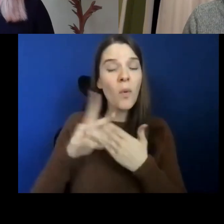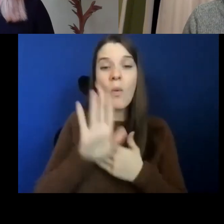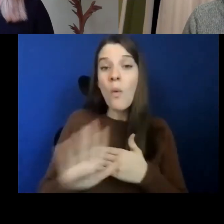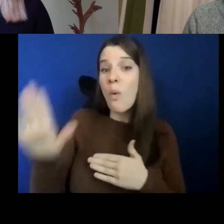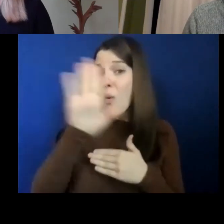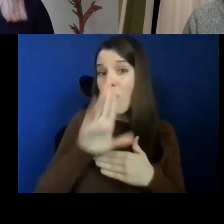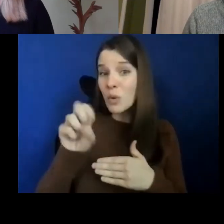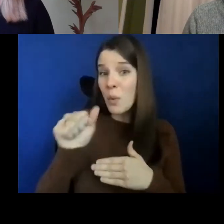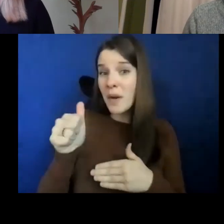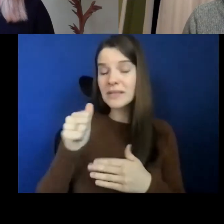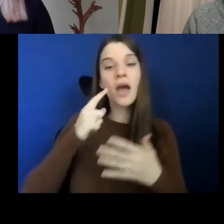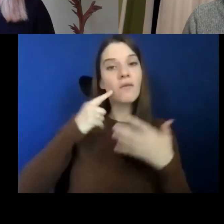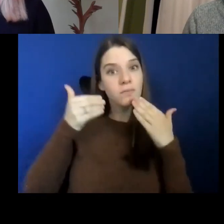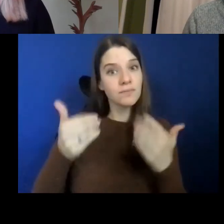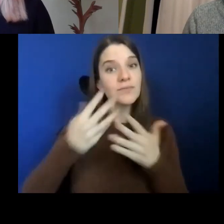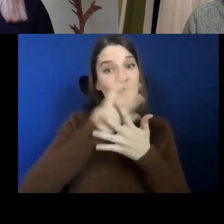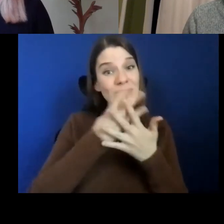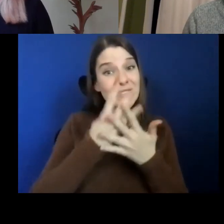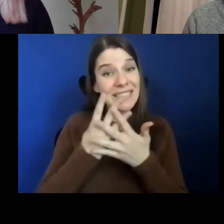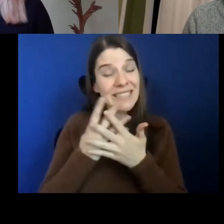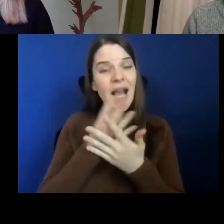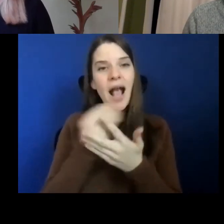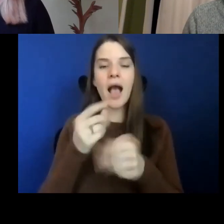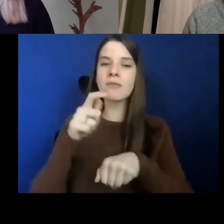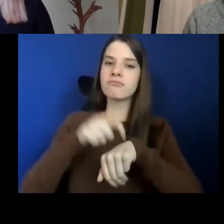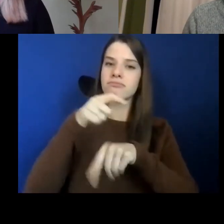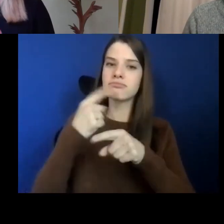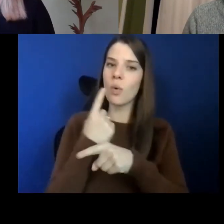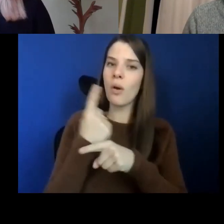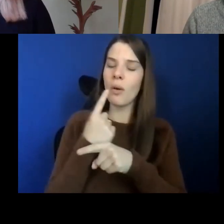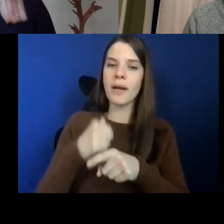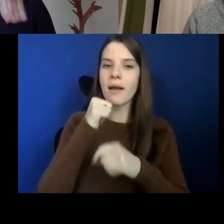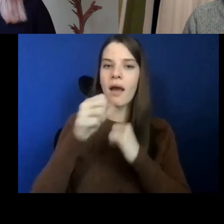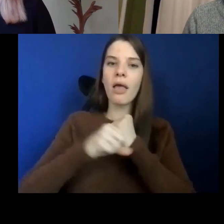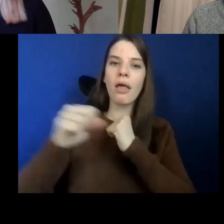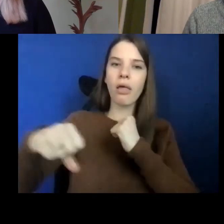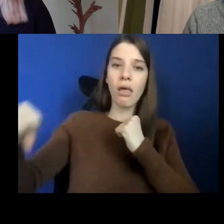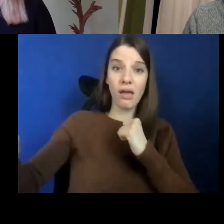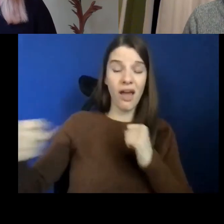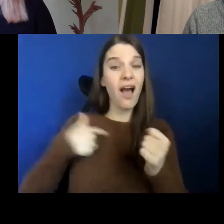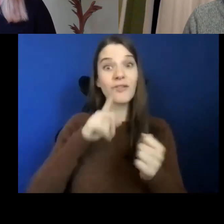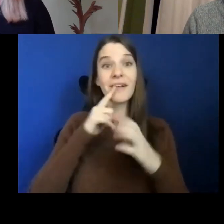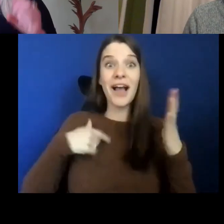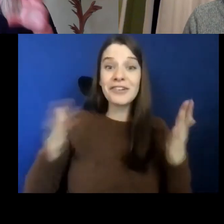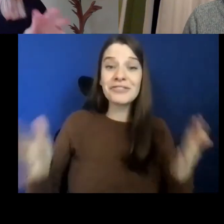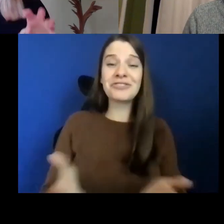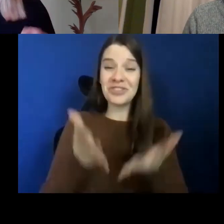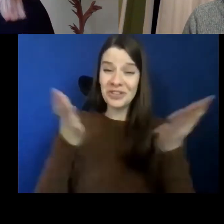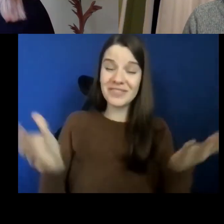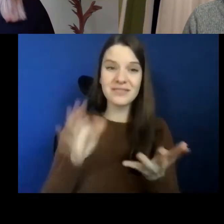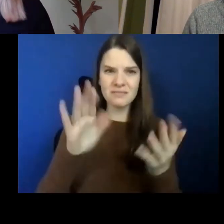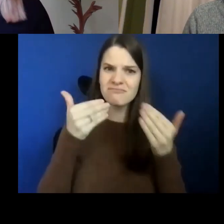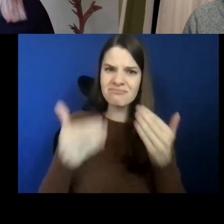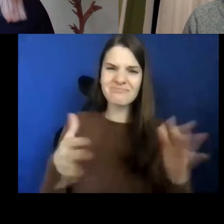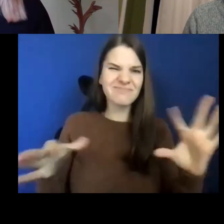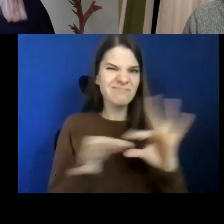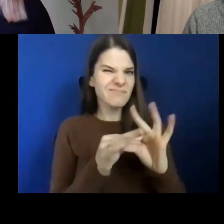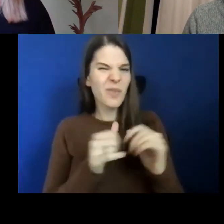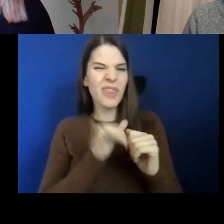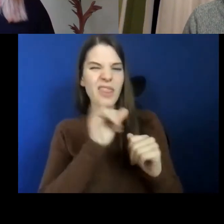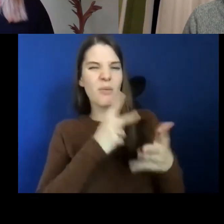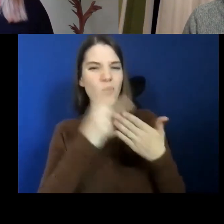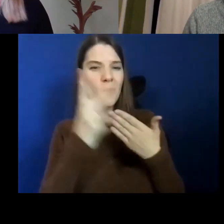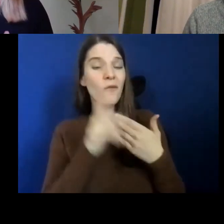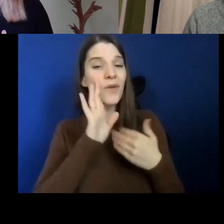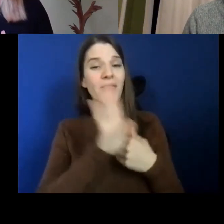their screenings and get them in a timely fashion. So I highly encourage people to kind of connect with those programs for their